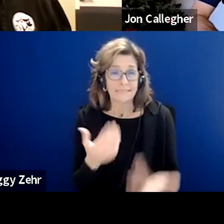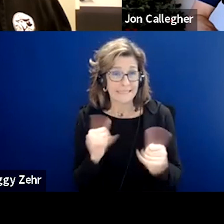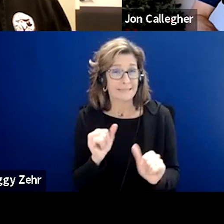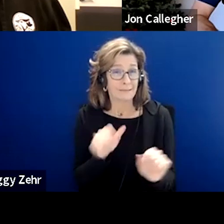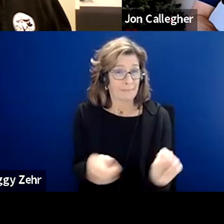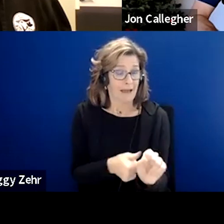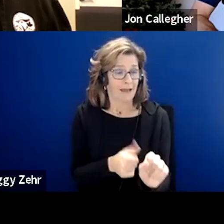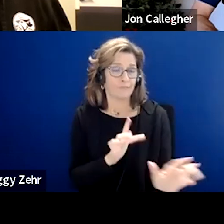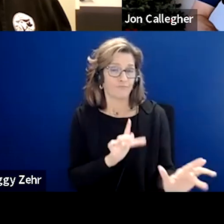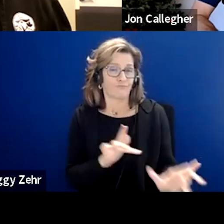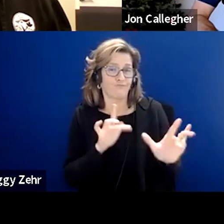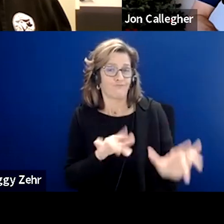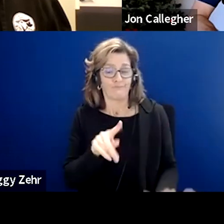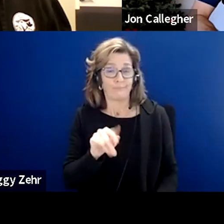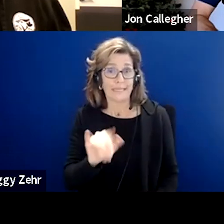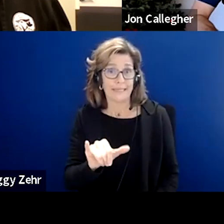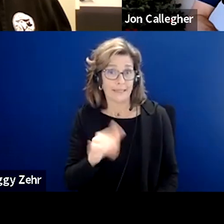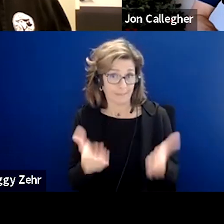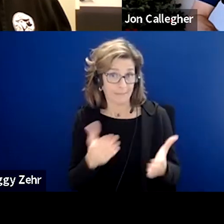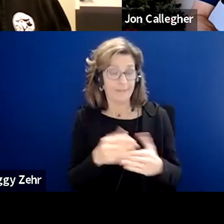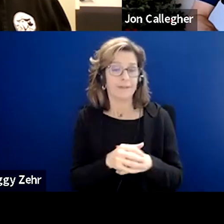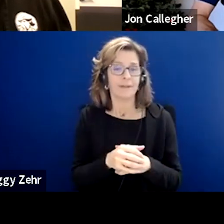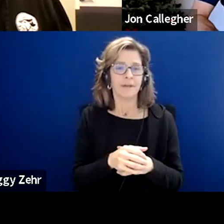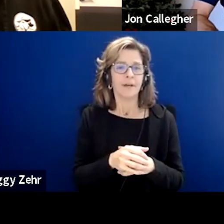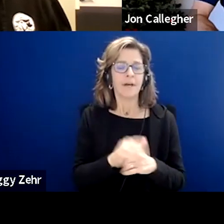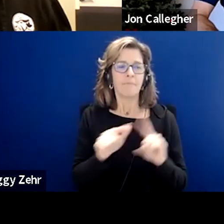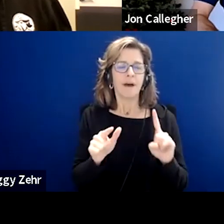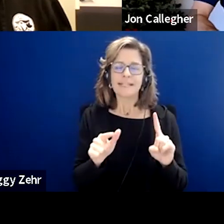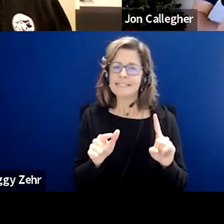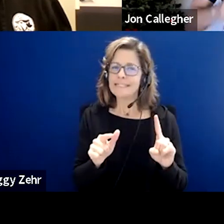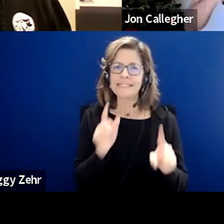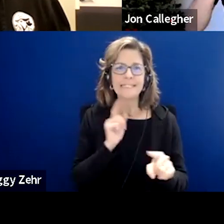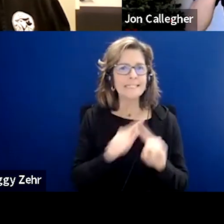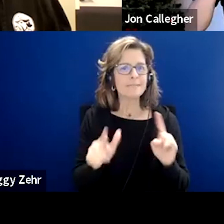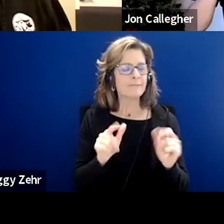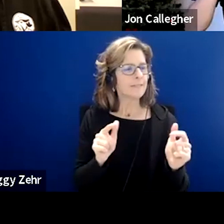piece, right? But it's registered differently, right?